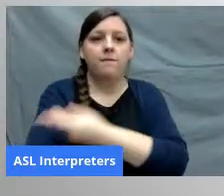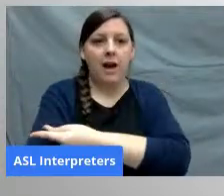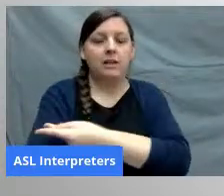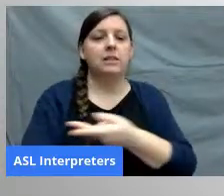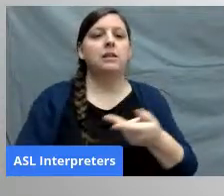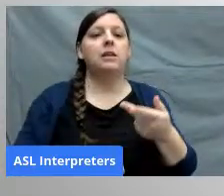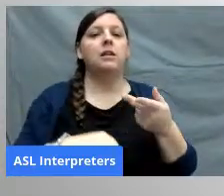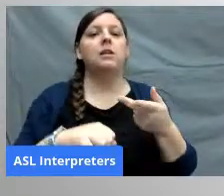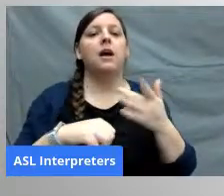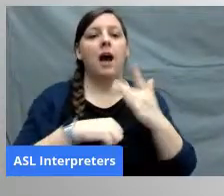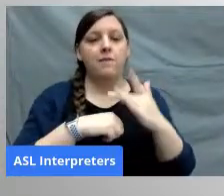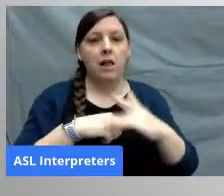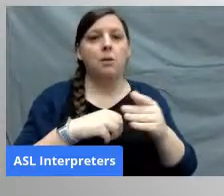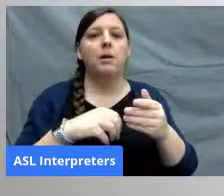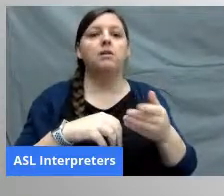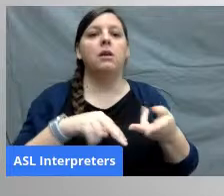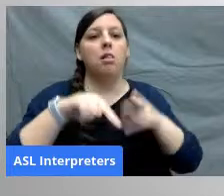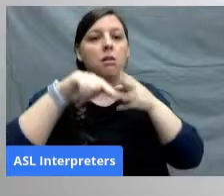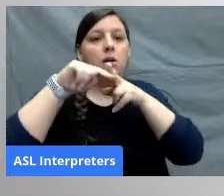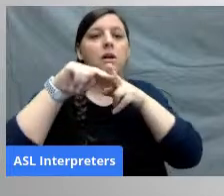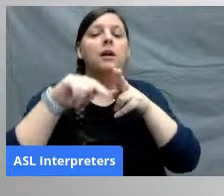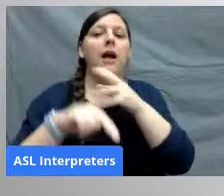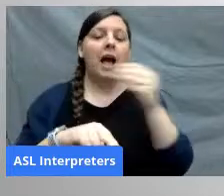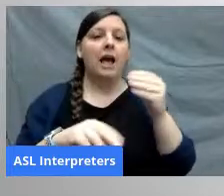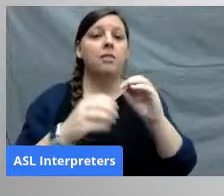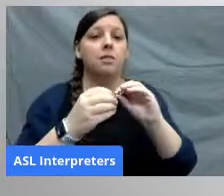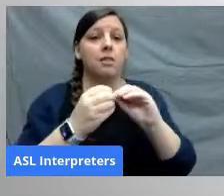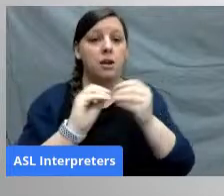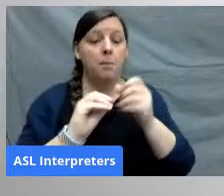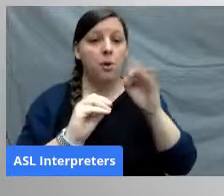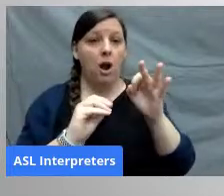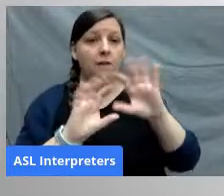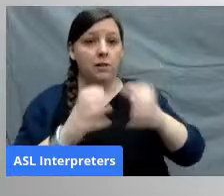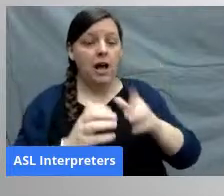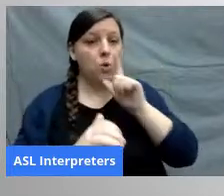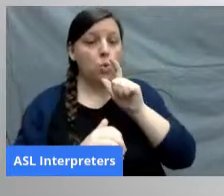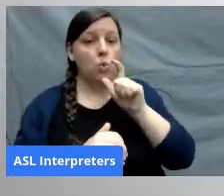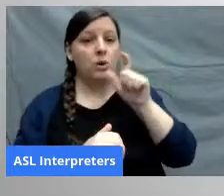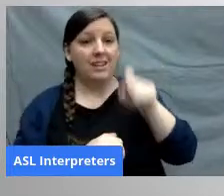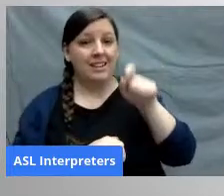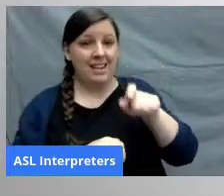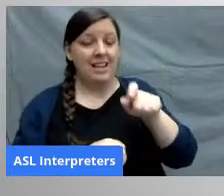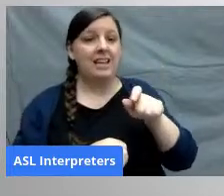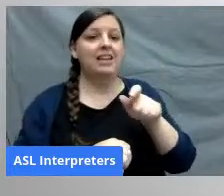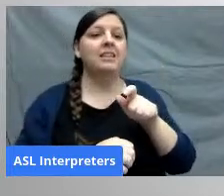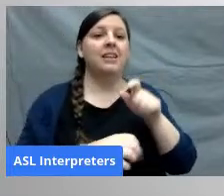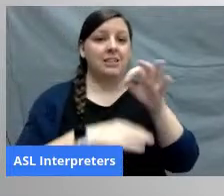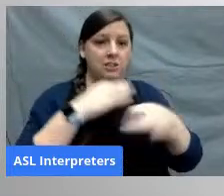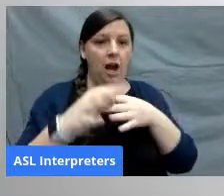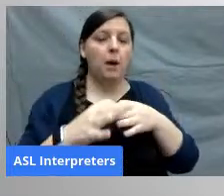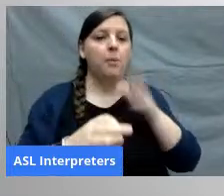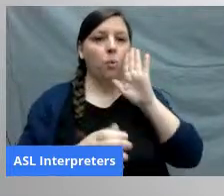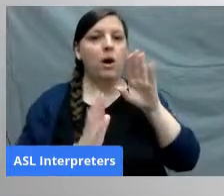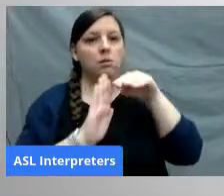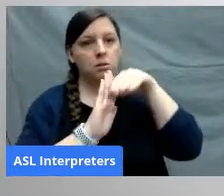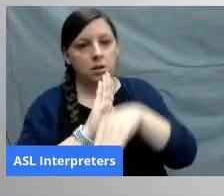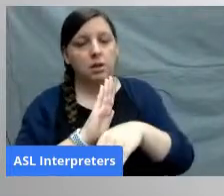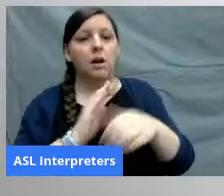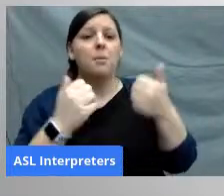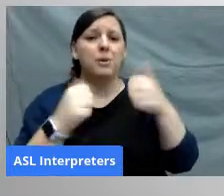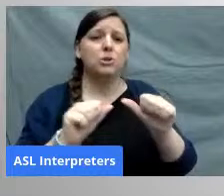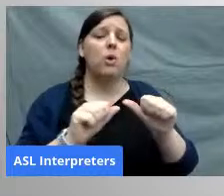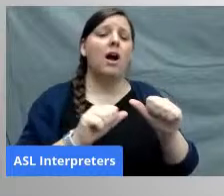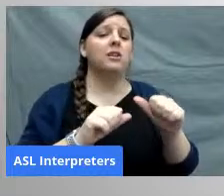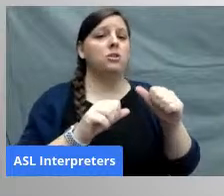increases, then the number of classes needing coverage will also decrease. But trying to bring everyone back at the